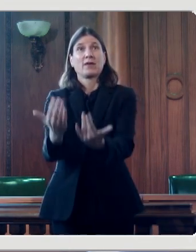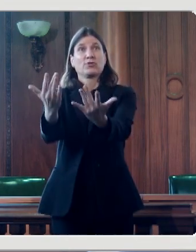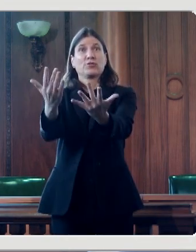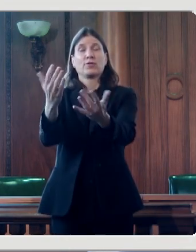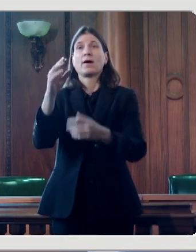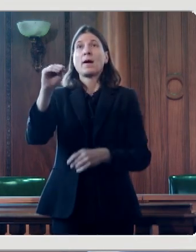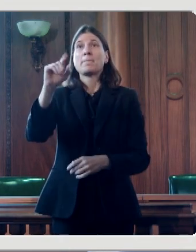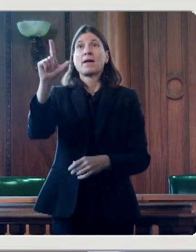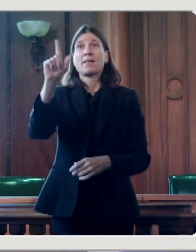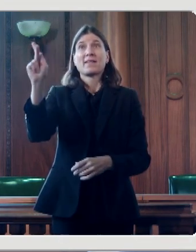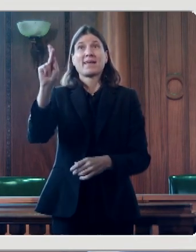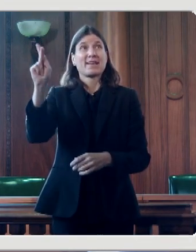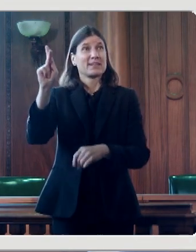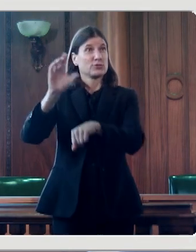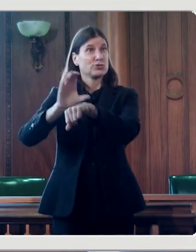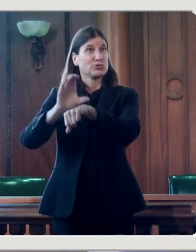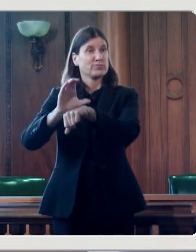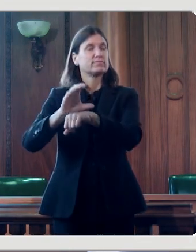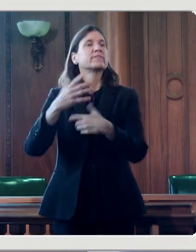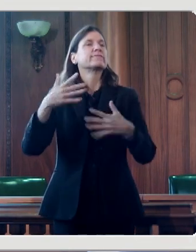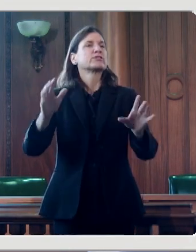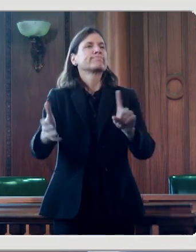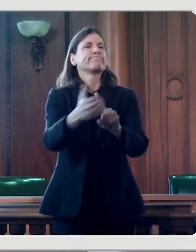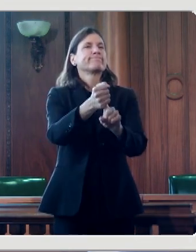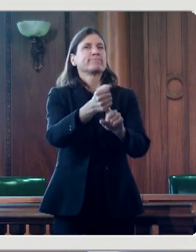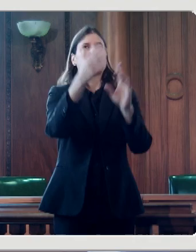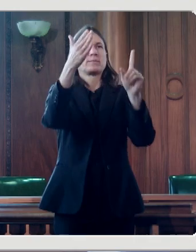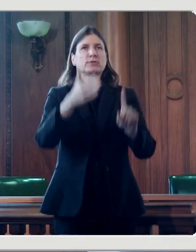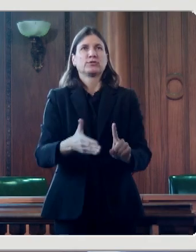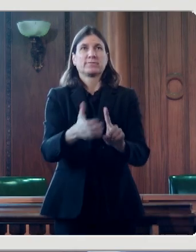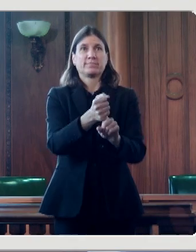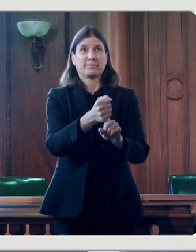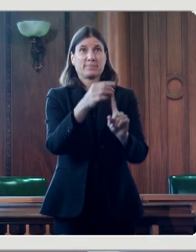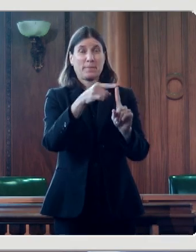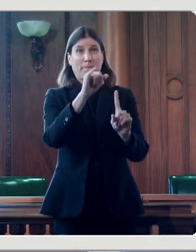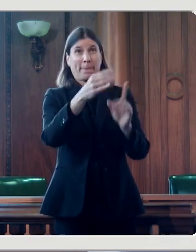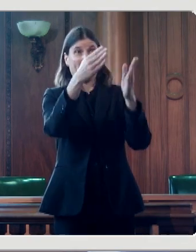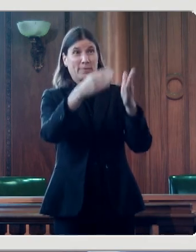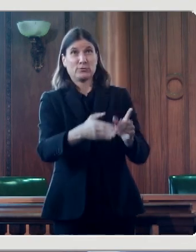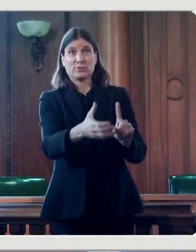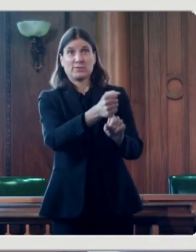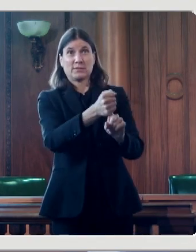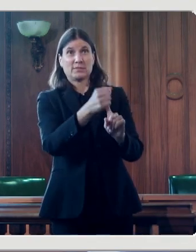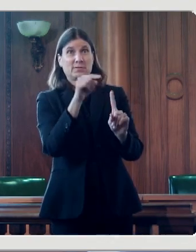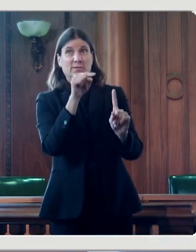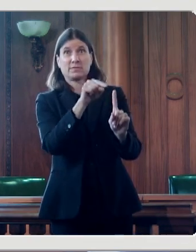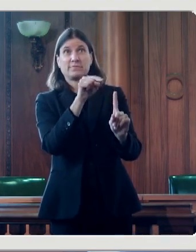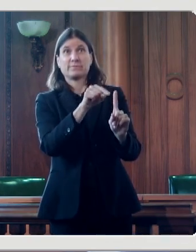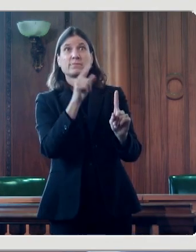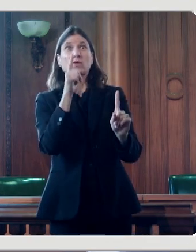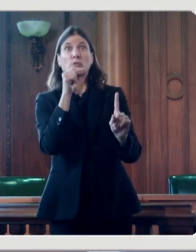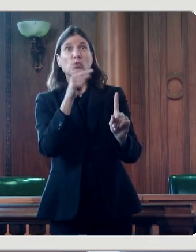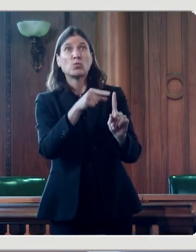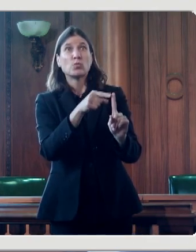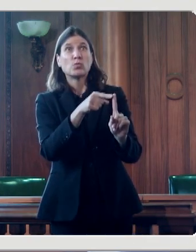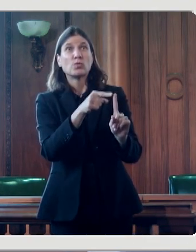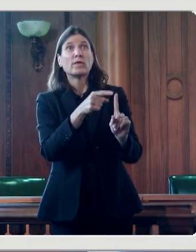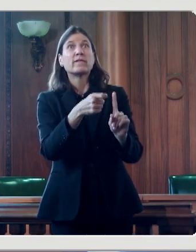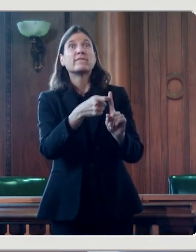with that individual who is of Bulgarian descent, Dushko Volchek from Holton,